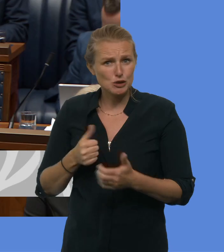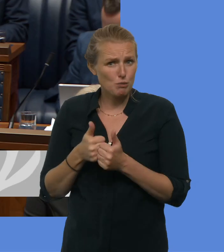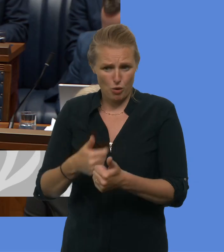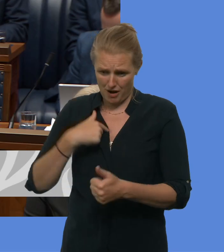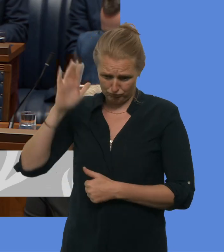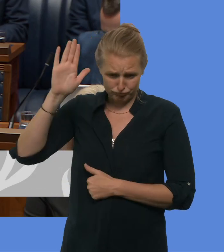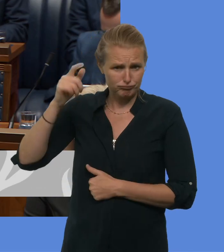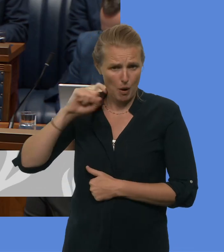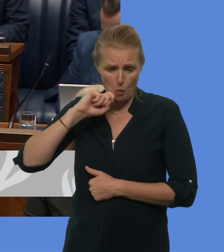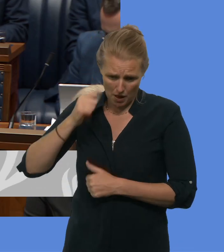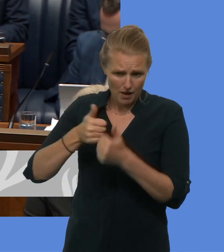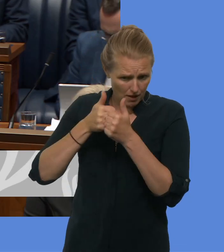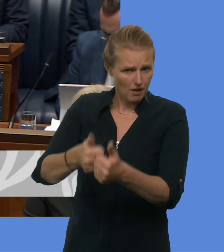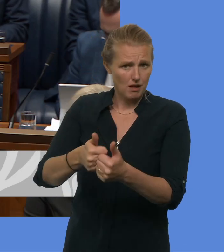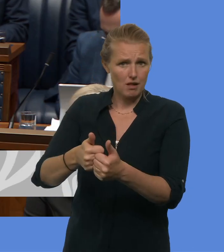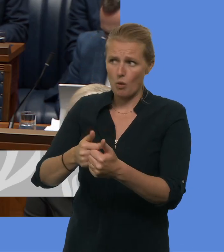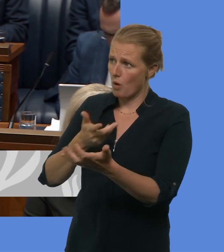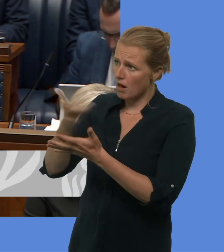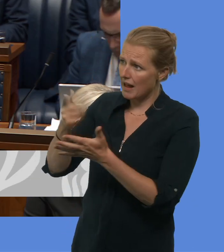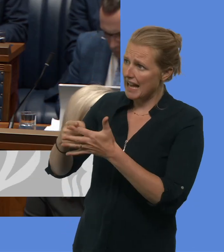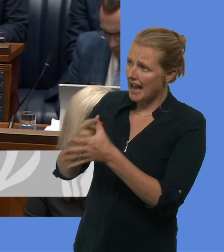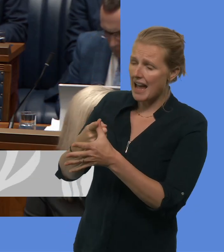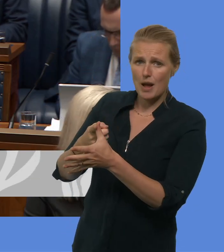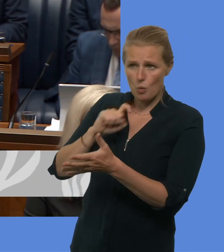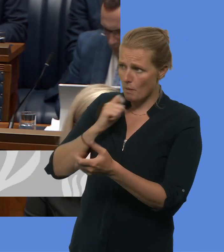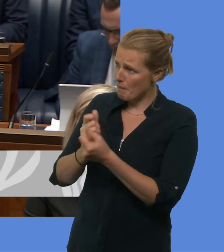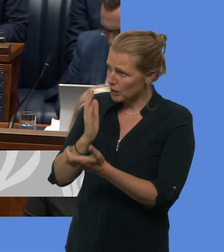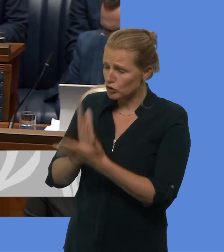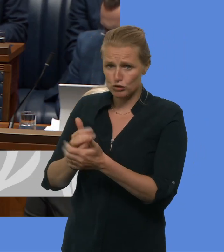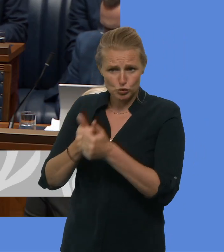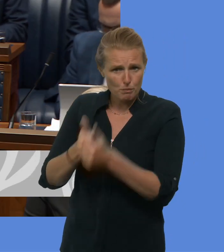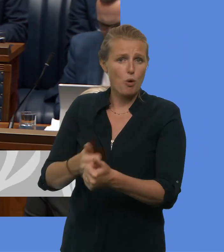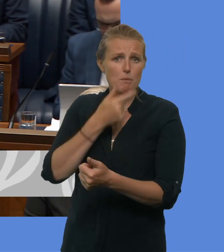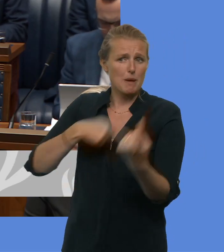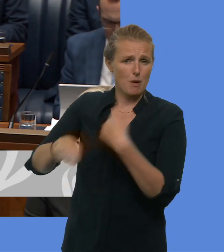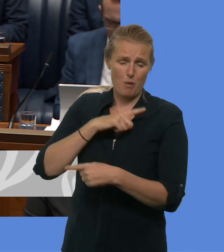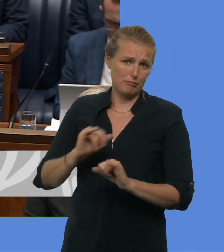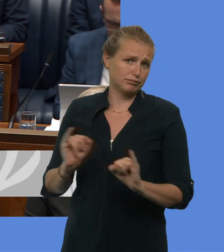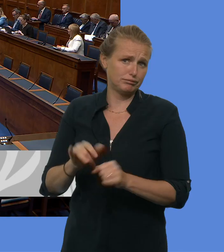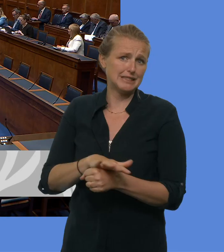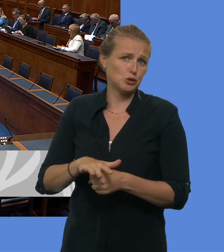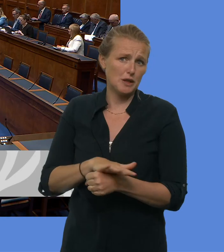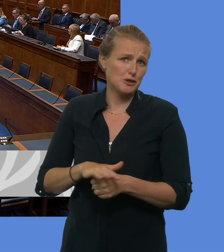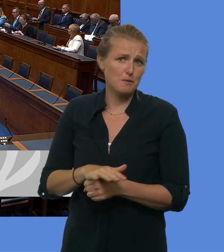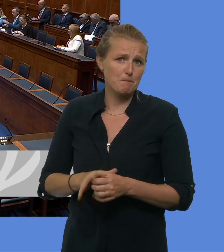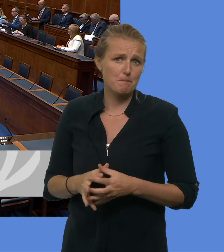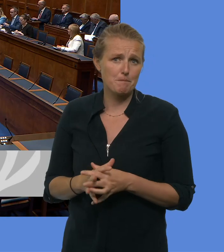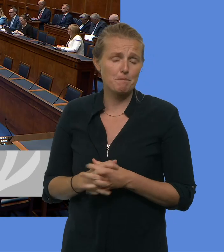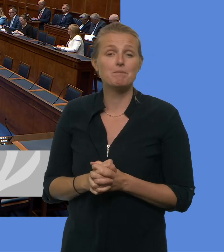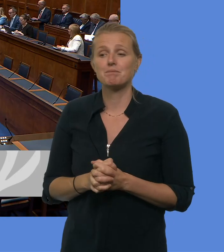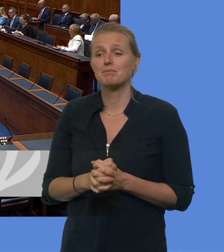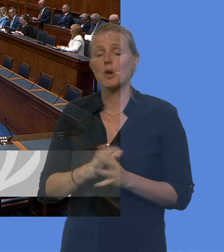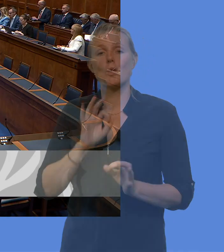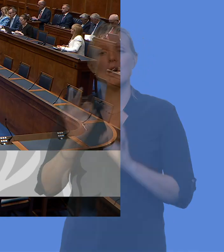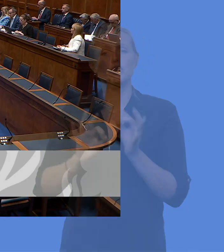I absolutely will respond to the Education Authority positively to make sure that we can support people in this situation. That concludes